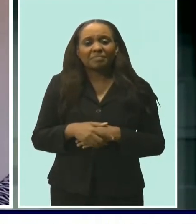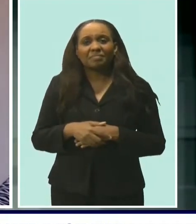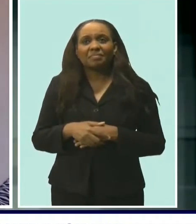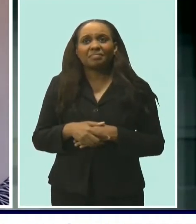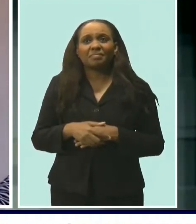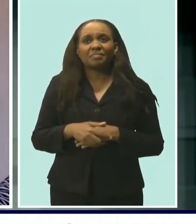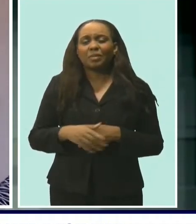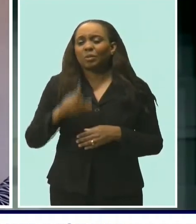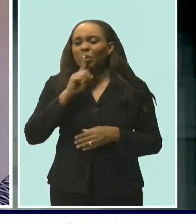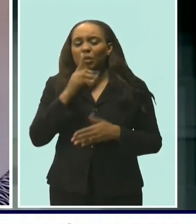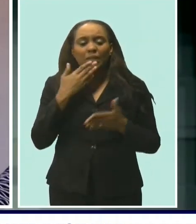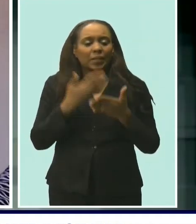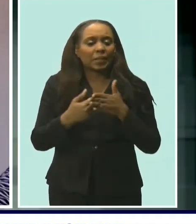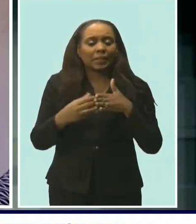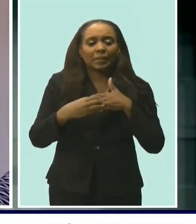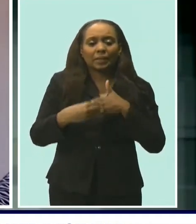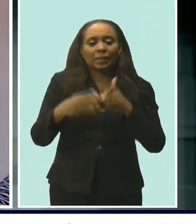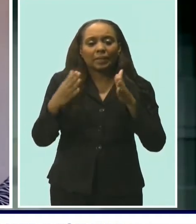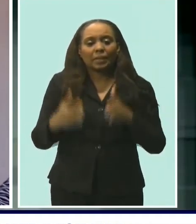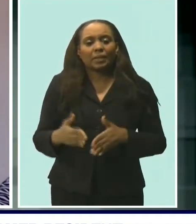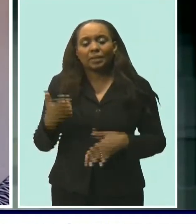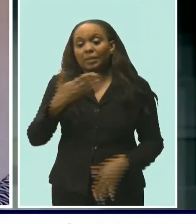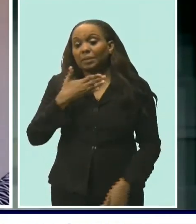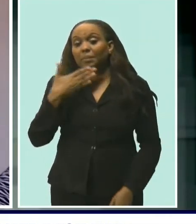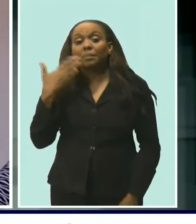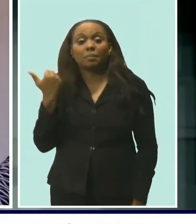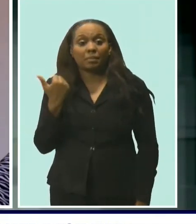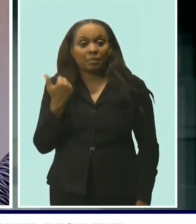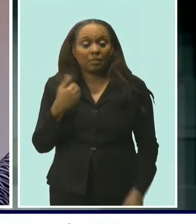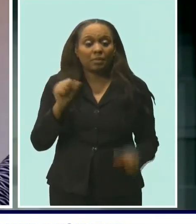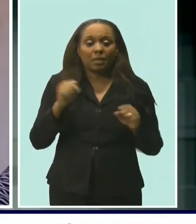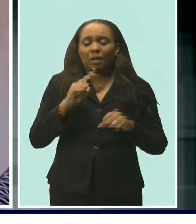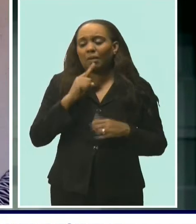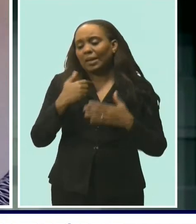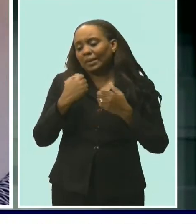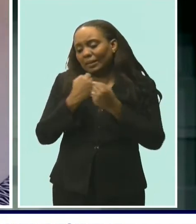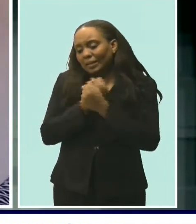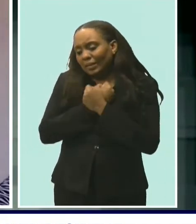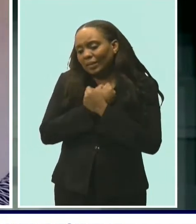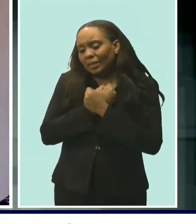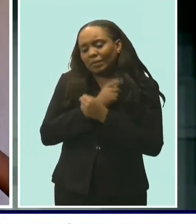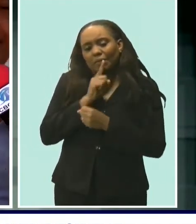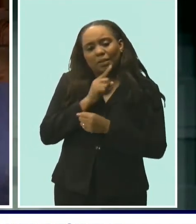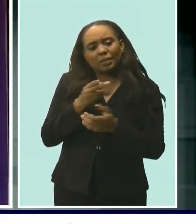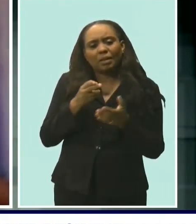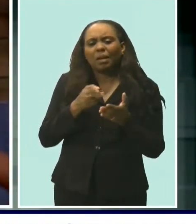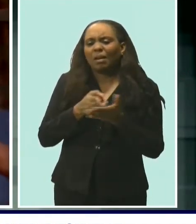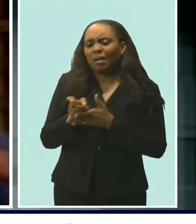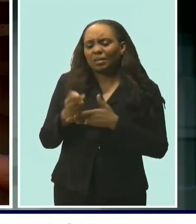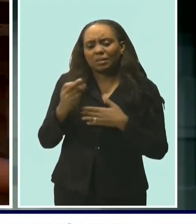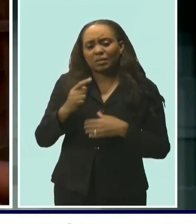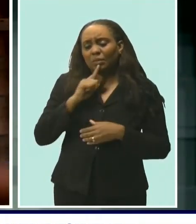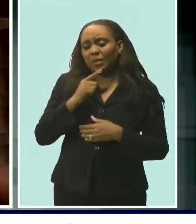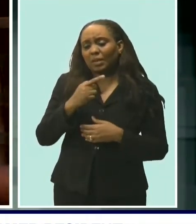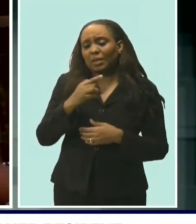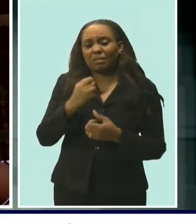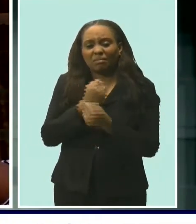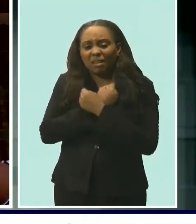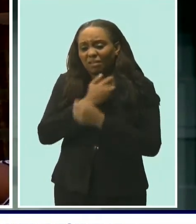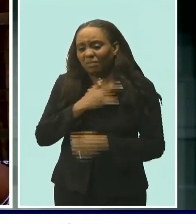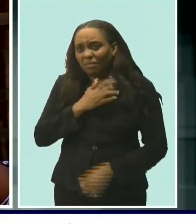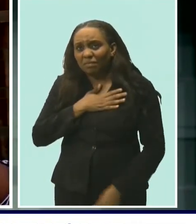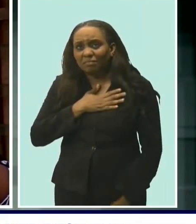good leader, and he did the best he could, and I had loved him. That is the honest truth. Well, I used to refer to Owen